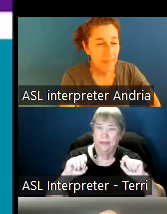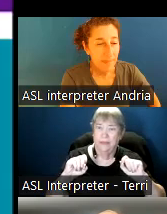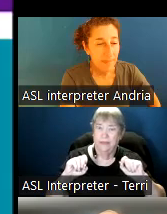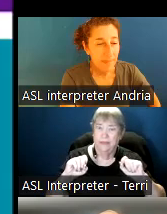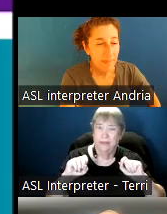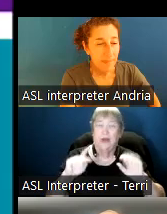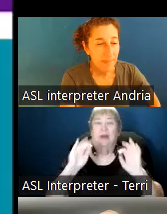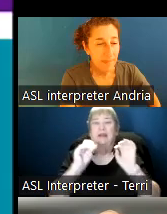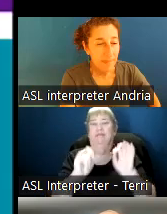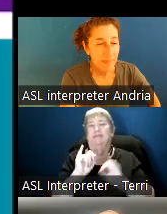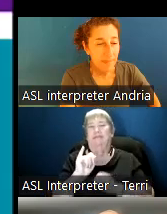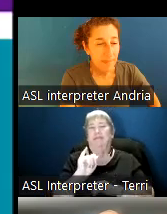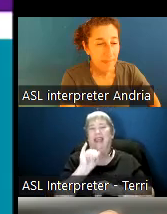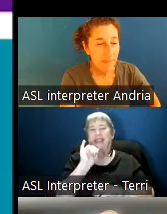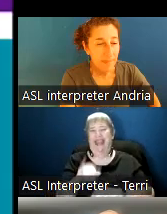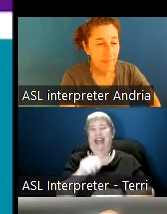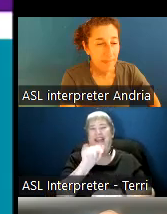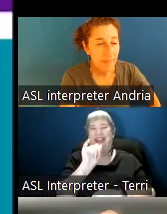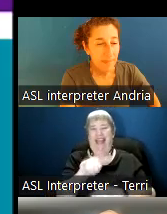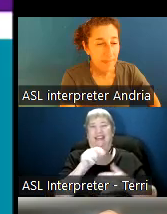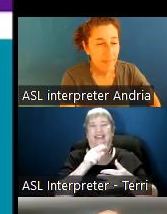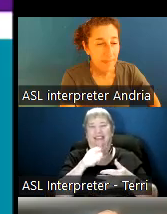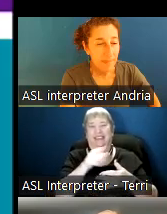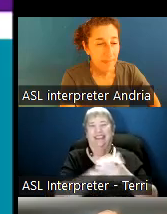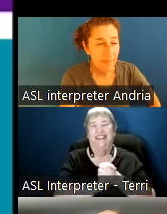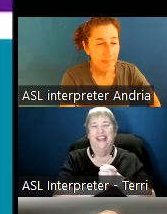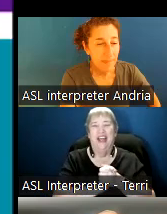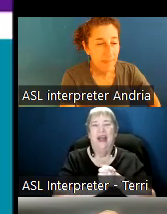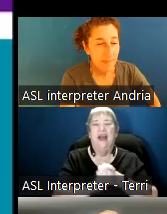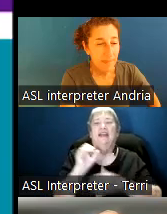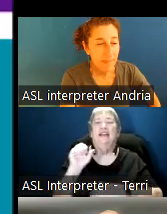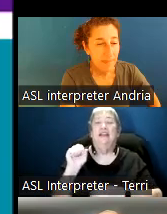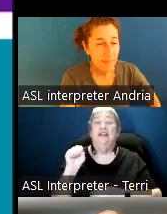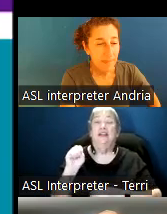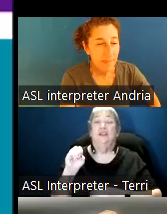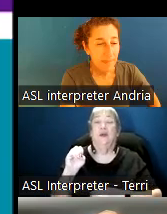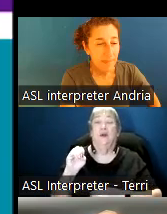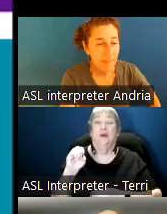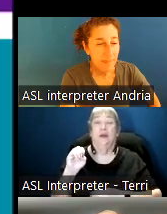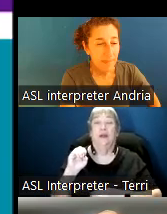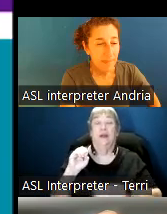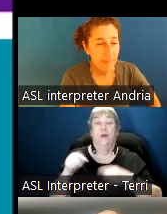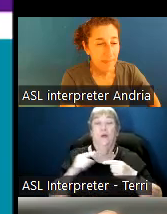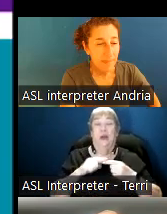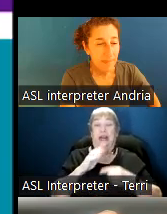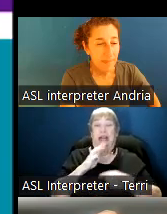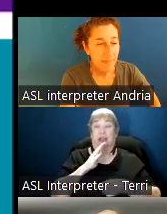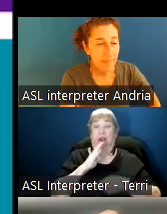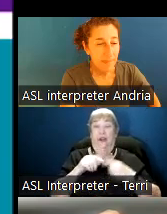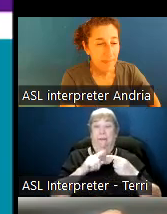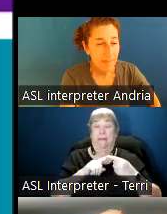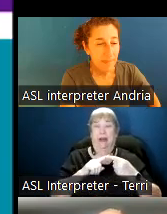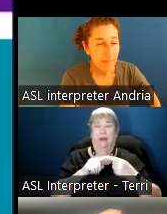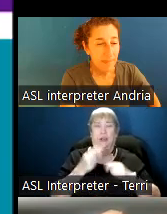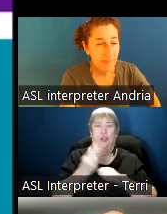All right. So yep, that's the right slide. So when we talk about